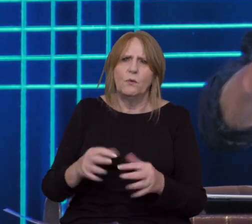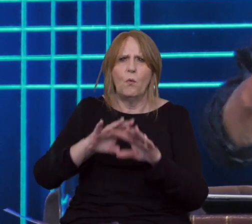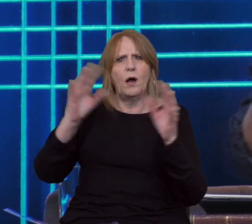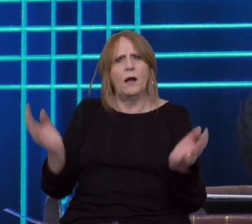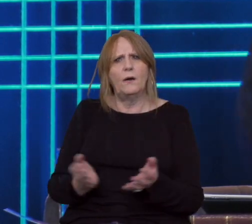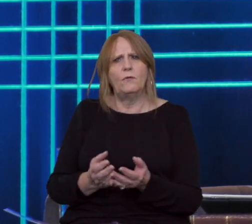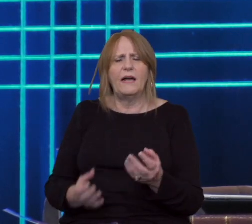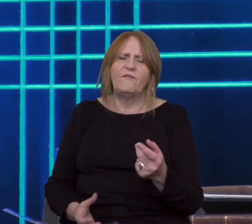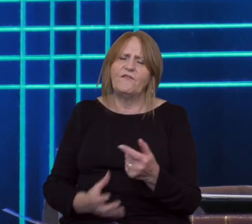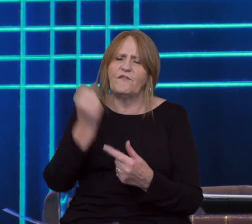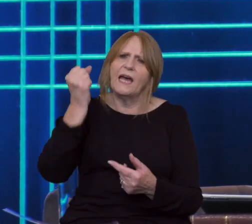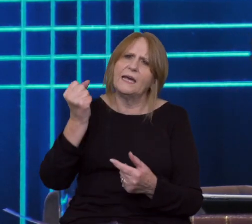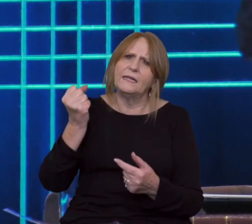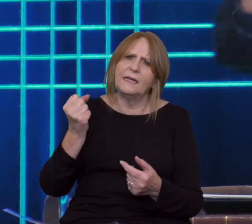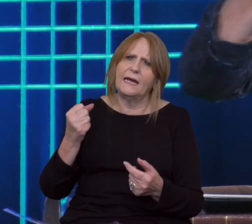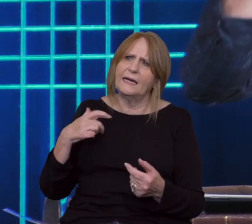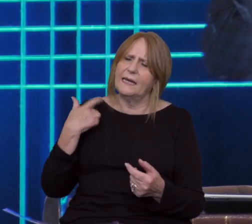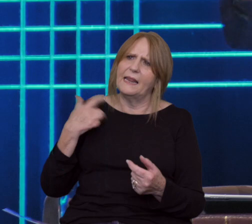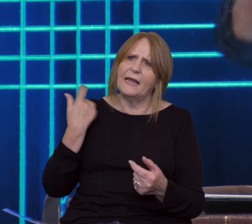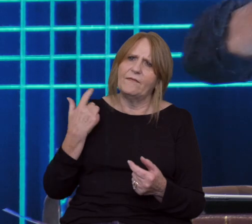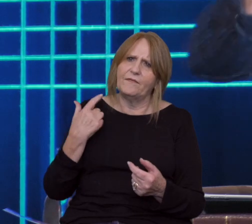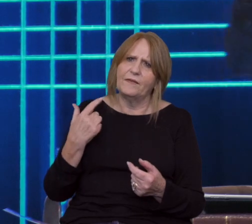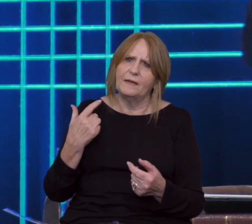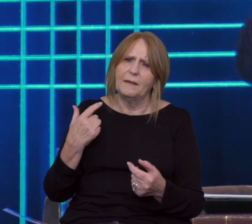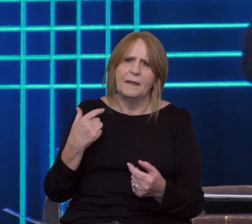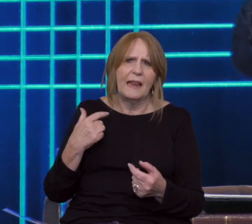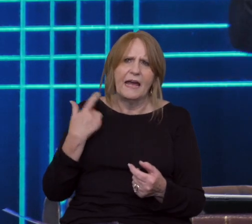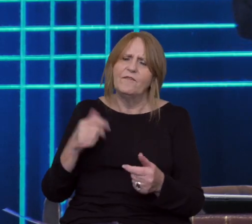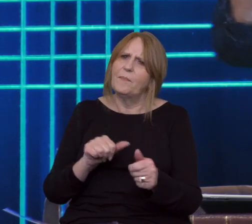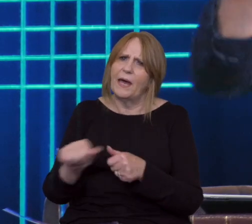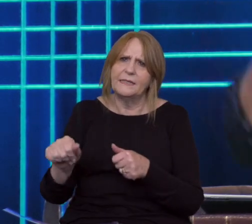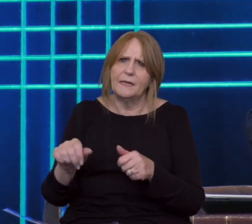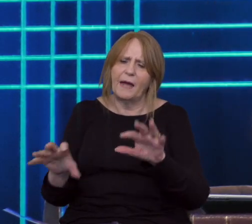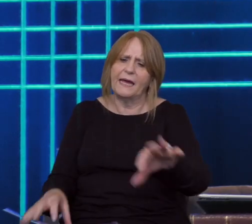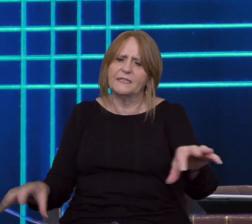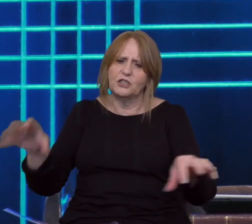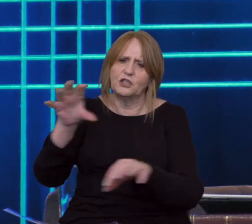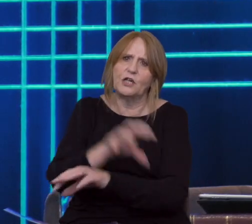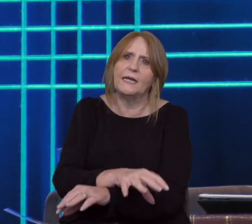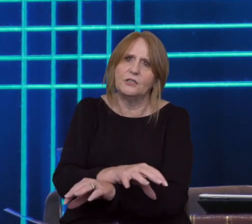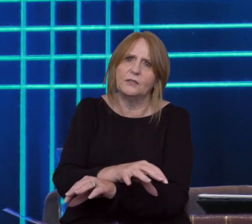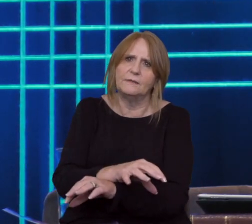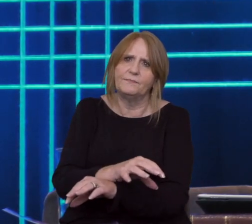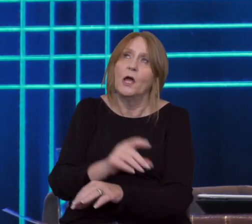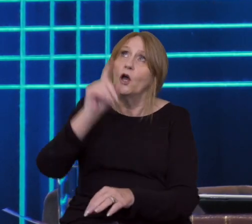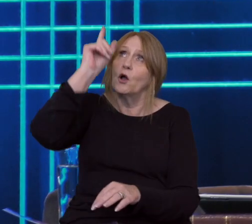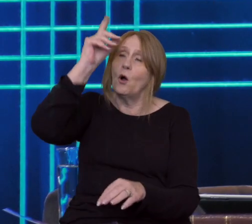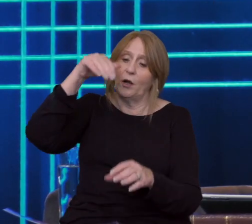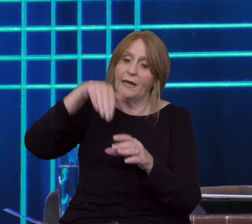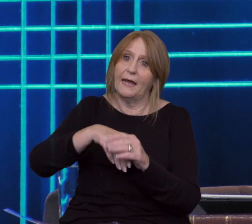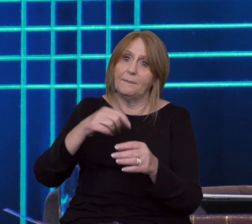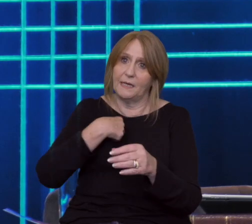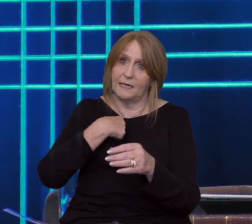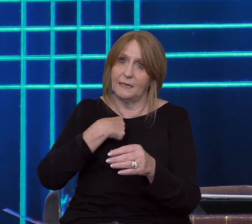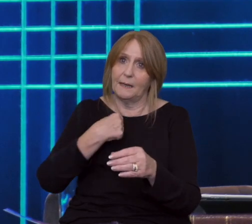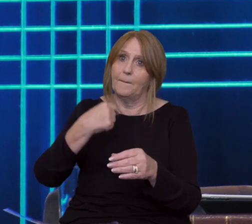I'm able to live in that air-conditioned, that exchanging world of God in me, me in God. I want to